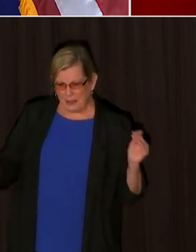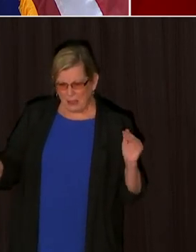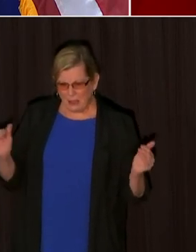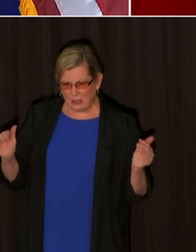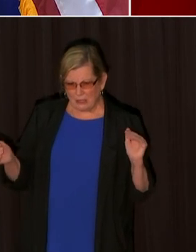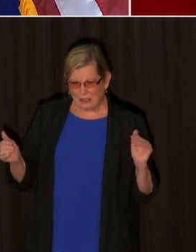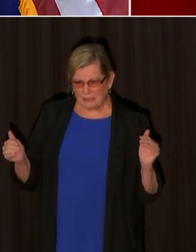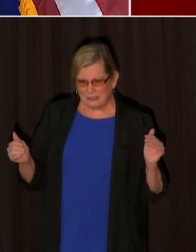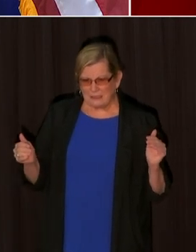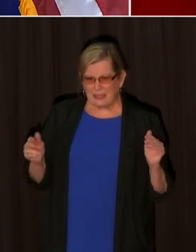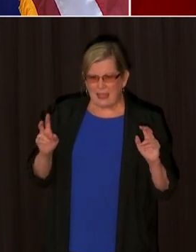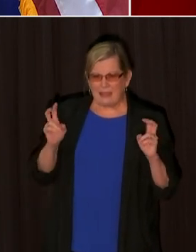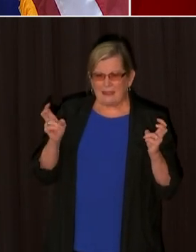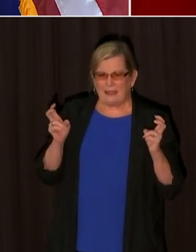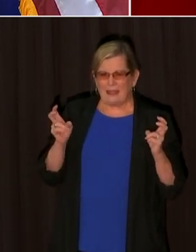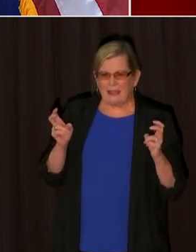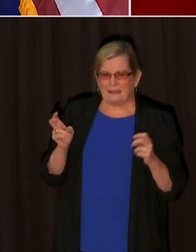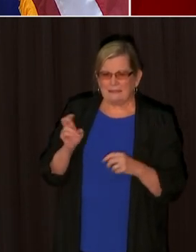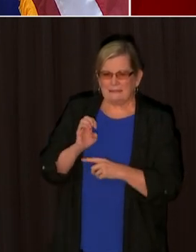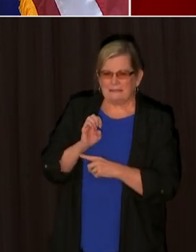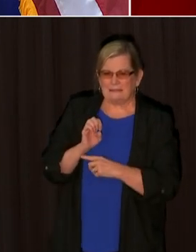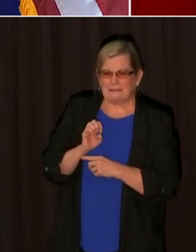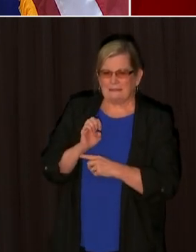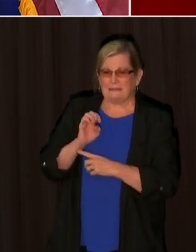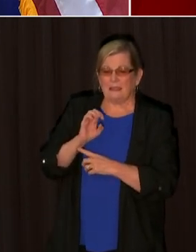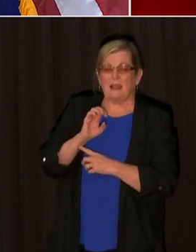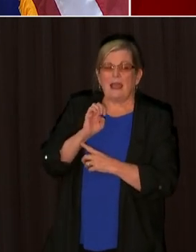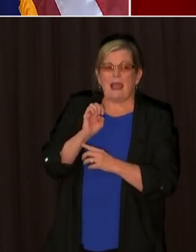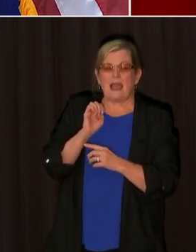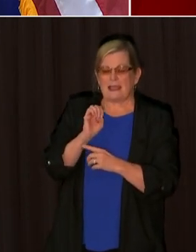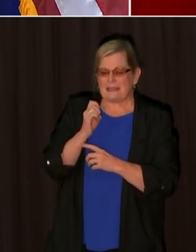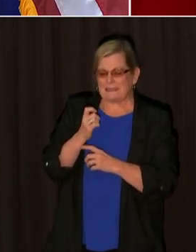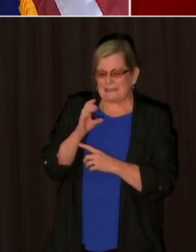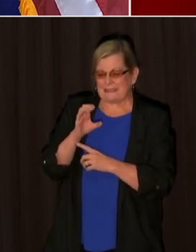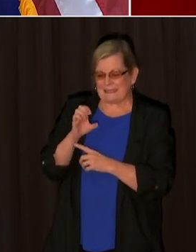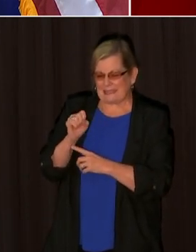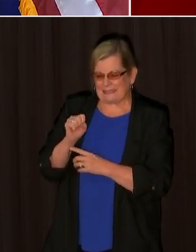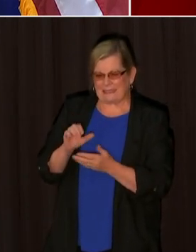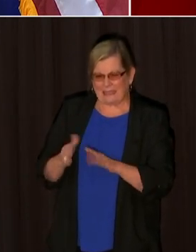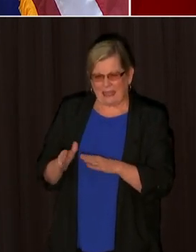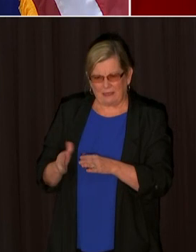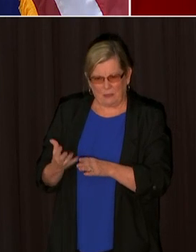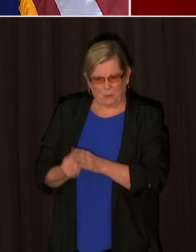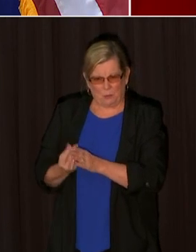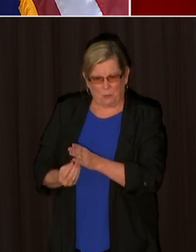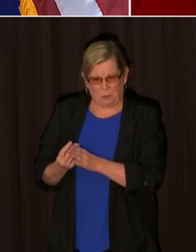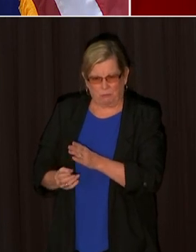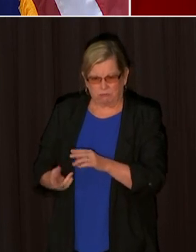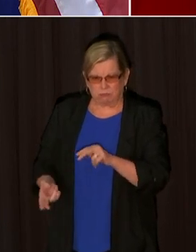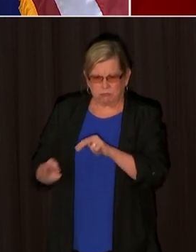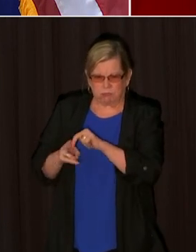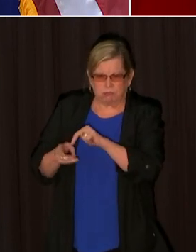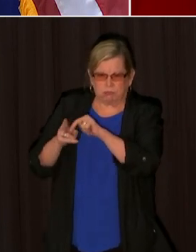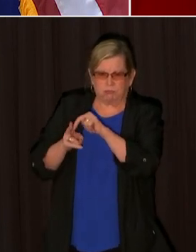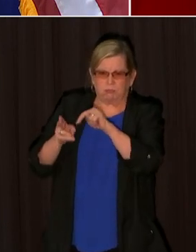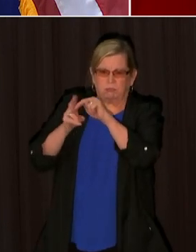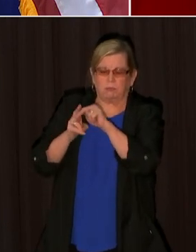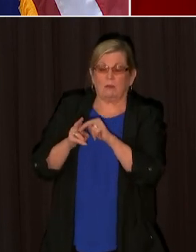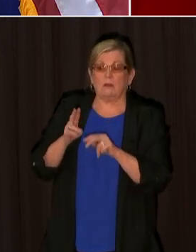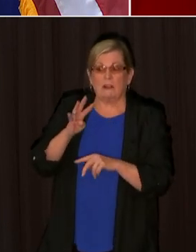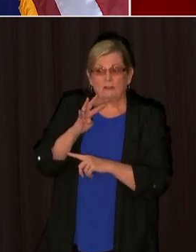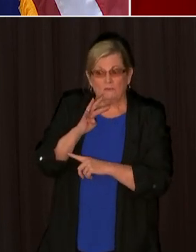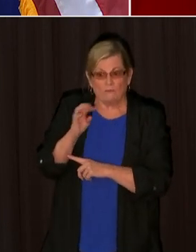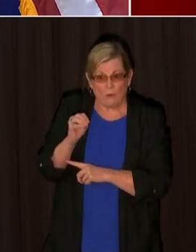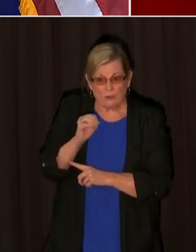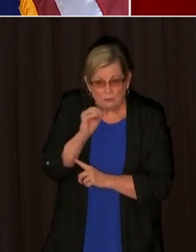deaths. And we've seen a 40% increase of what we would quantify as excess deaths comparing January to May